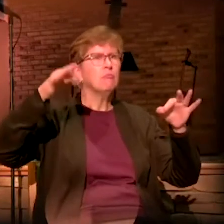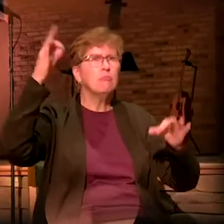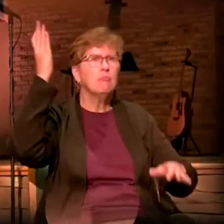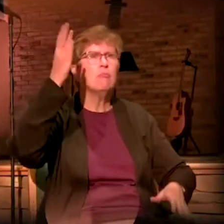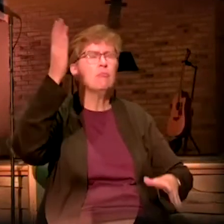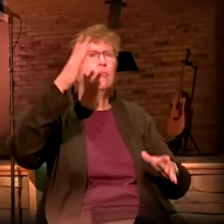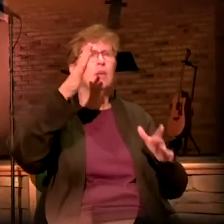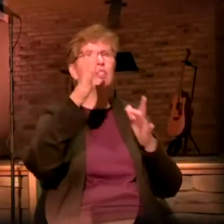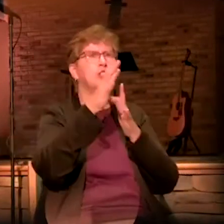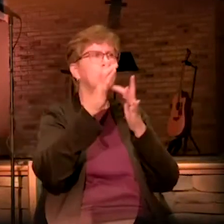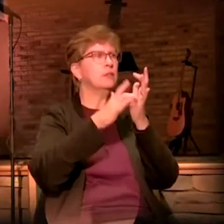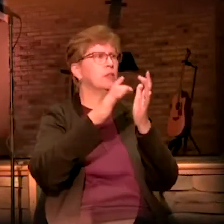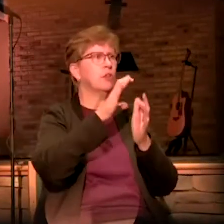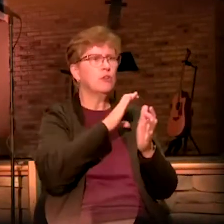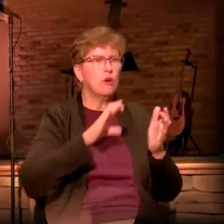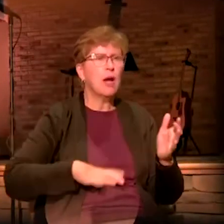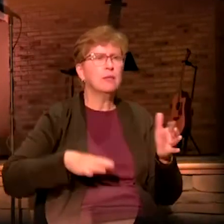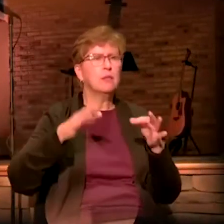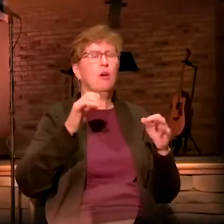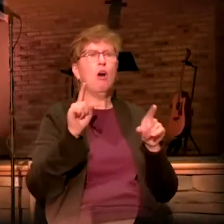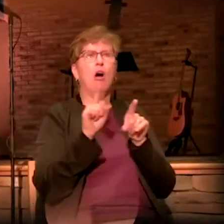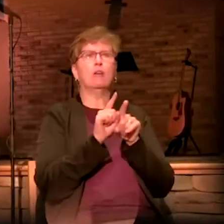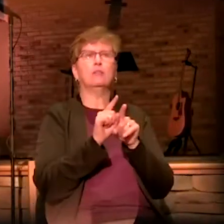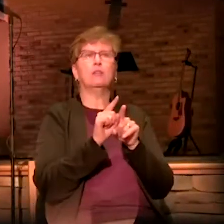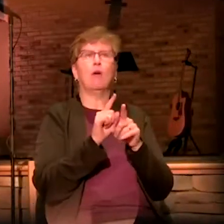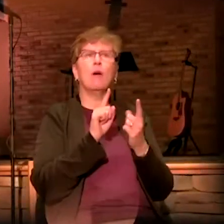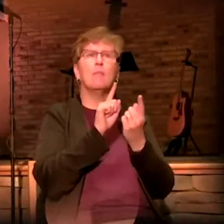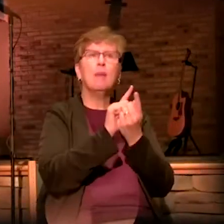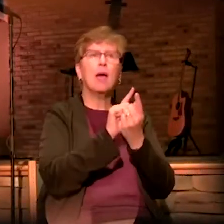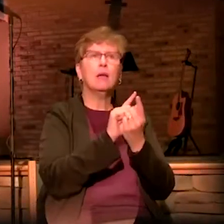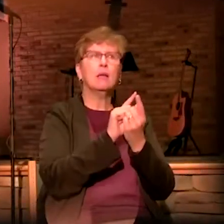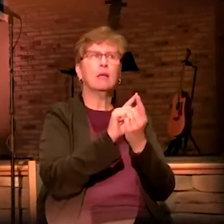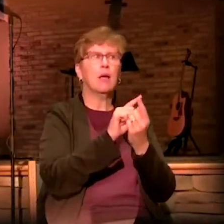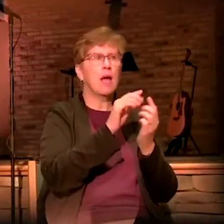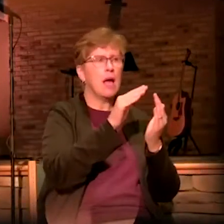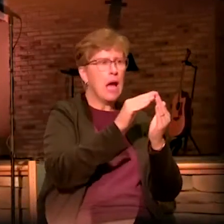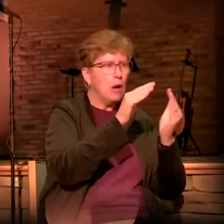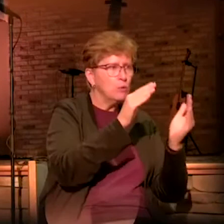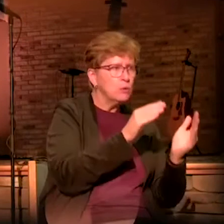Bible says they also met from house to house.